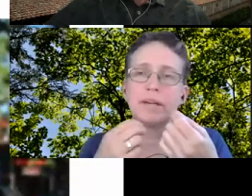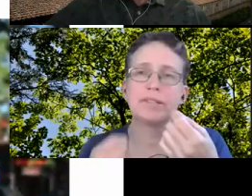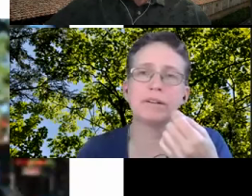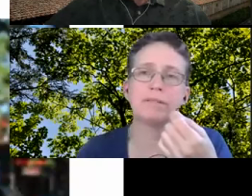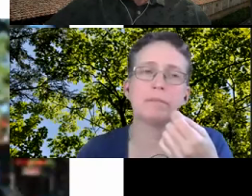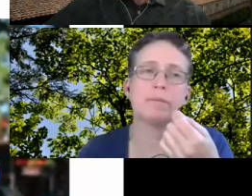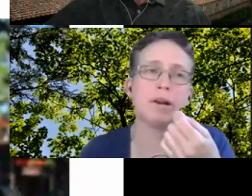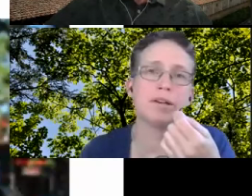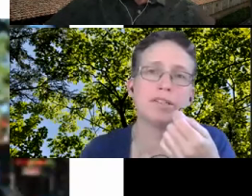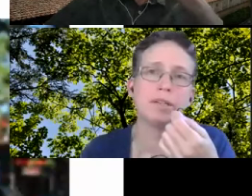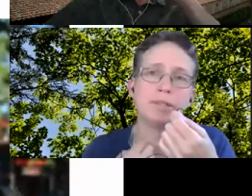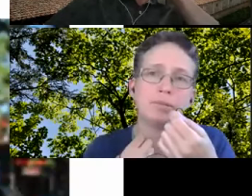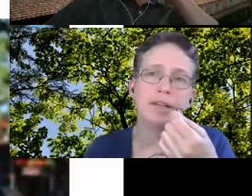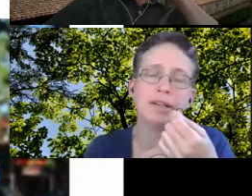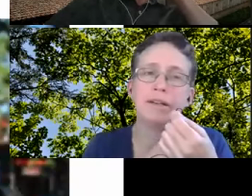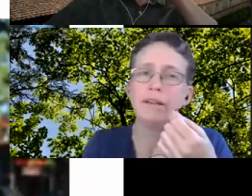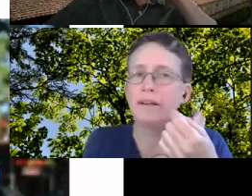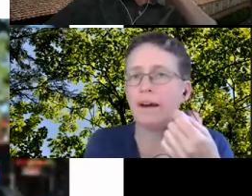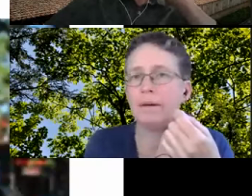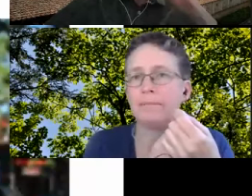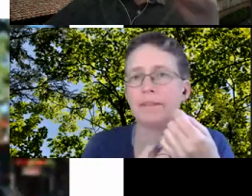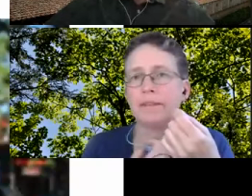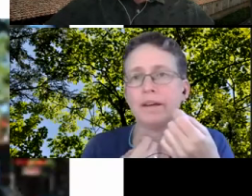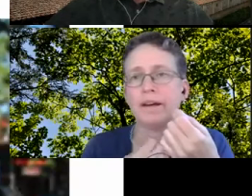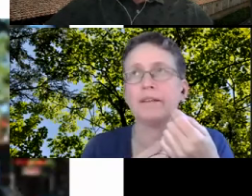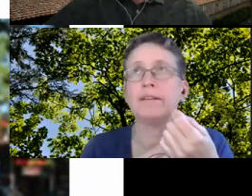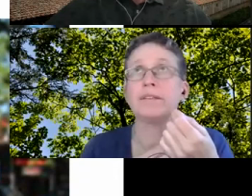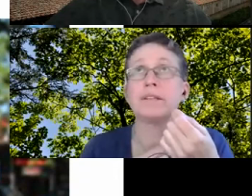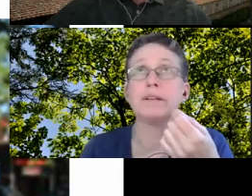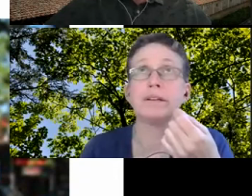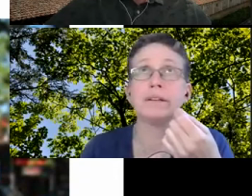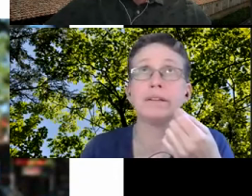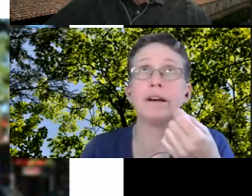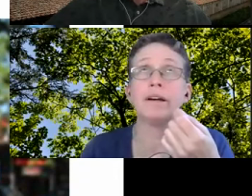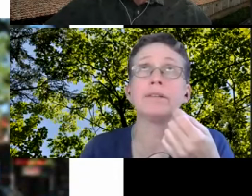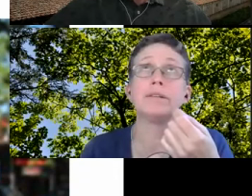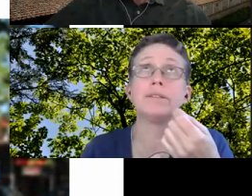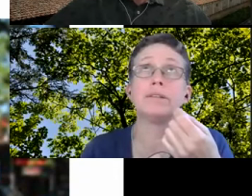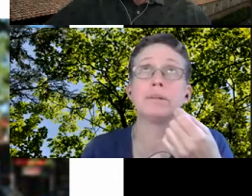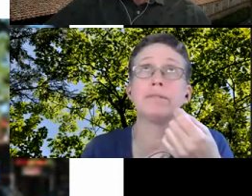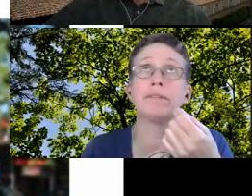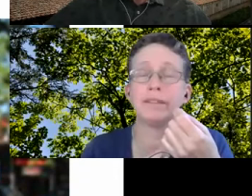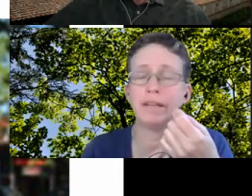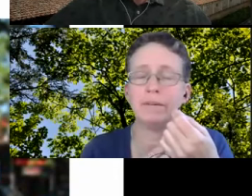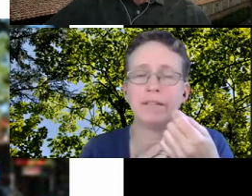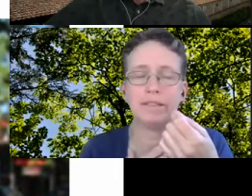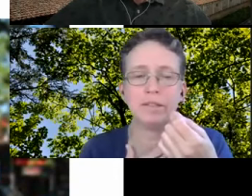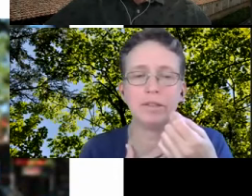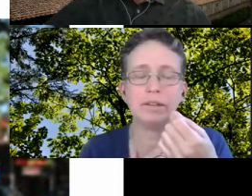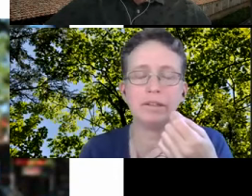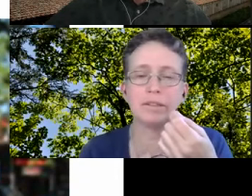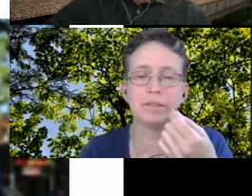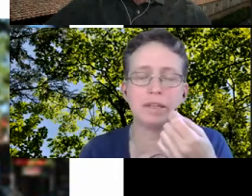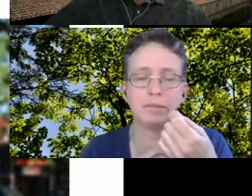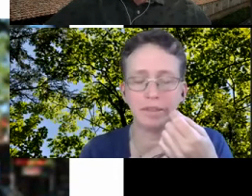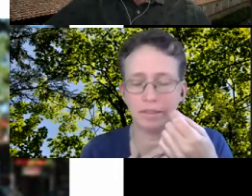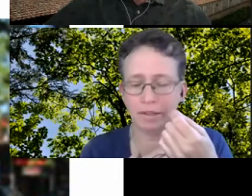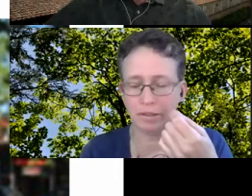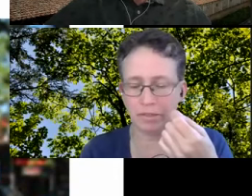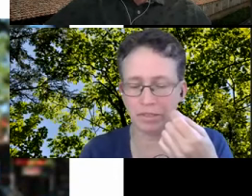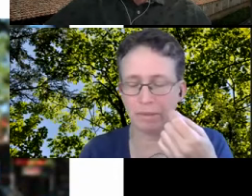is a picture from a partnership between, there's a, shoot, I'm going to forget the name of the institute. It's associated